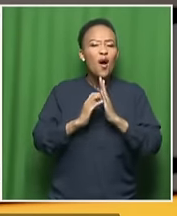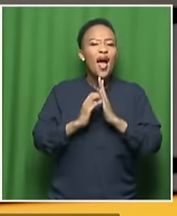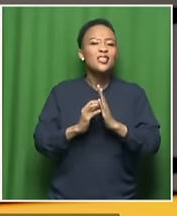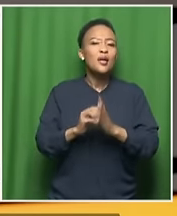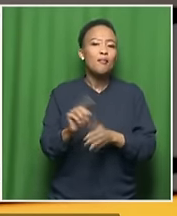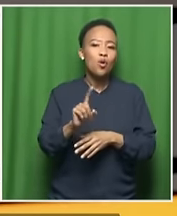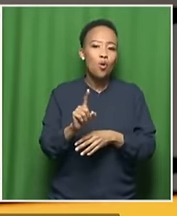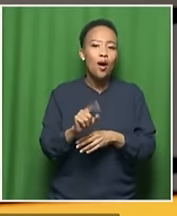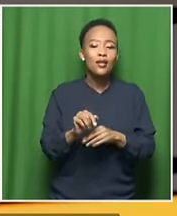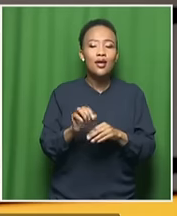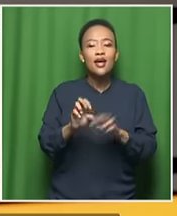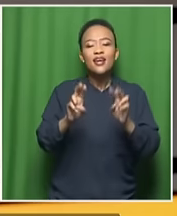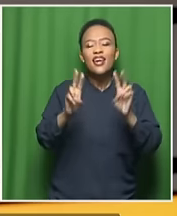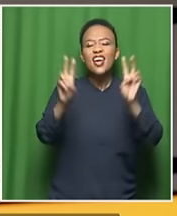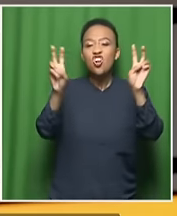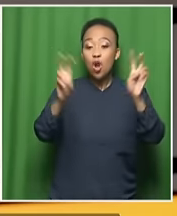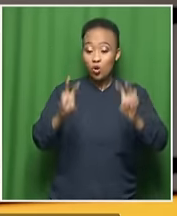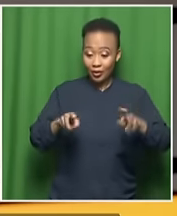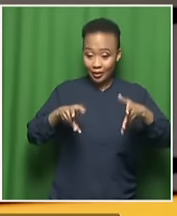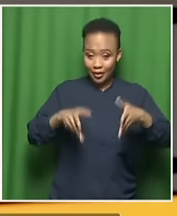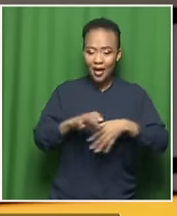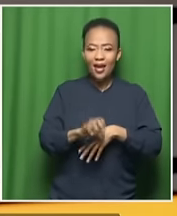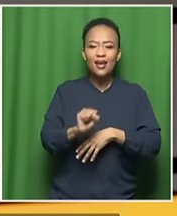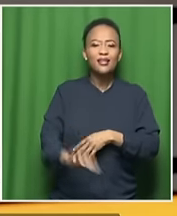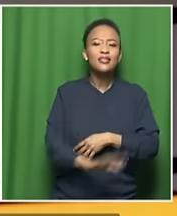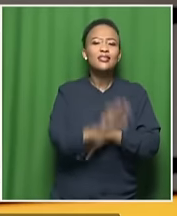the electricity situation in South Africa,